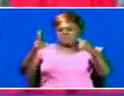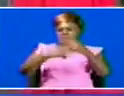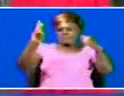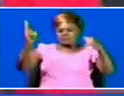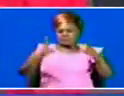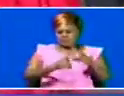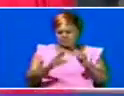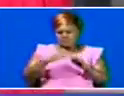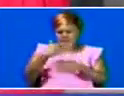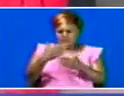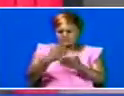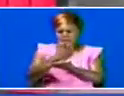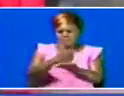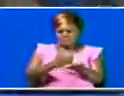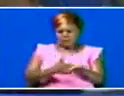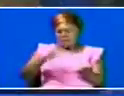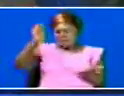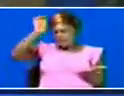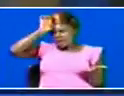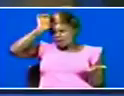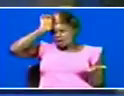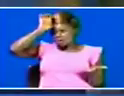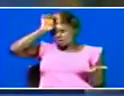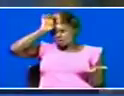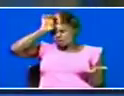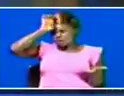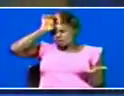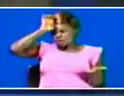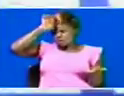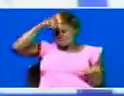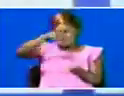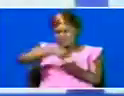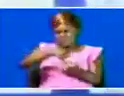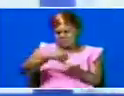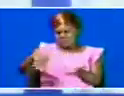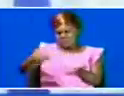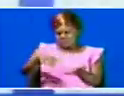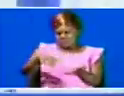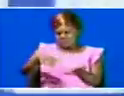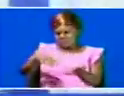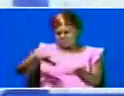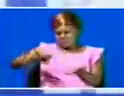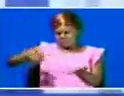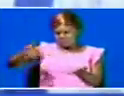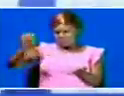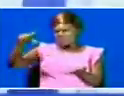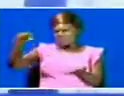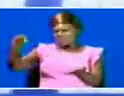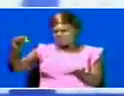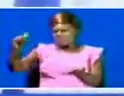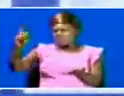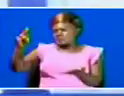after the subdivision of the Diocese of Eldoret. It encompasses the following areas: Mount Elgon, Trans